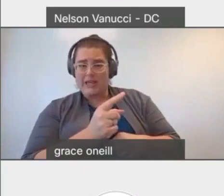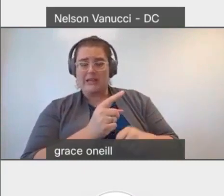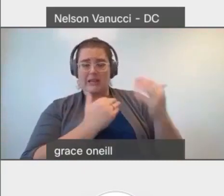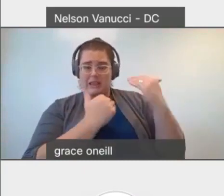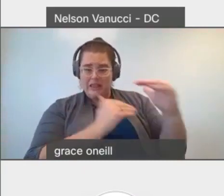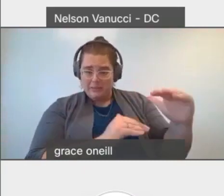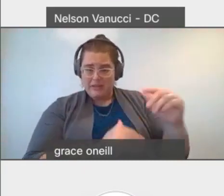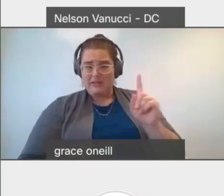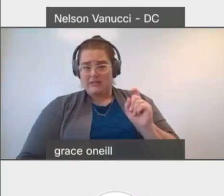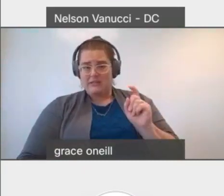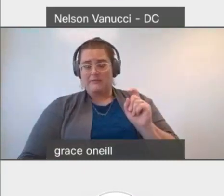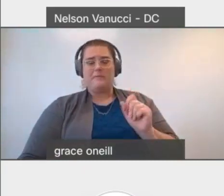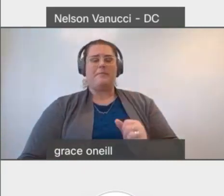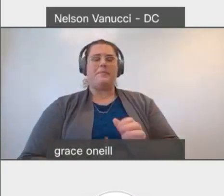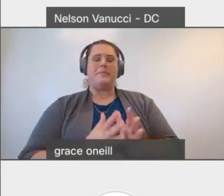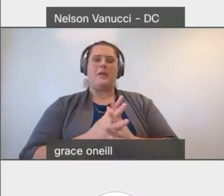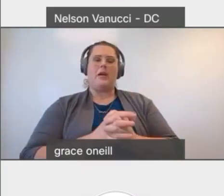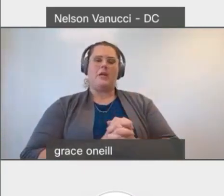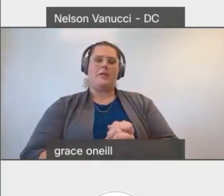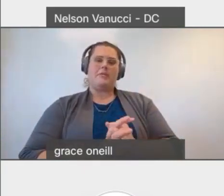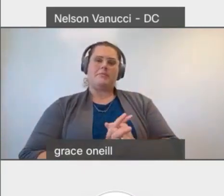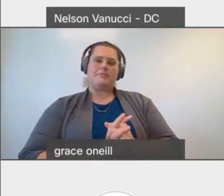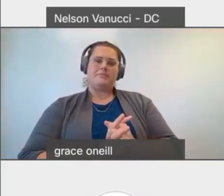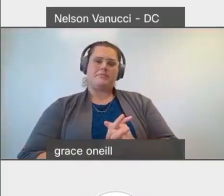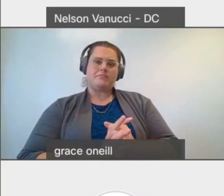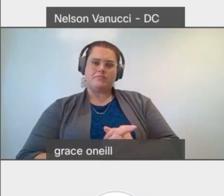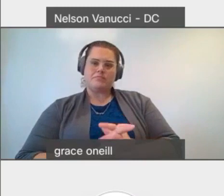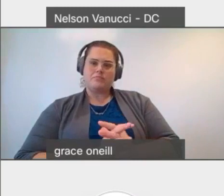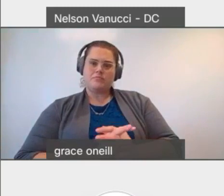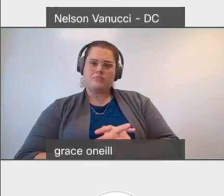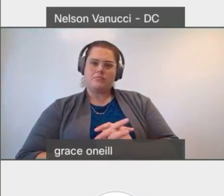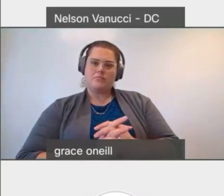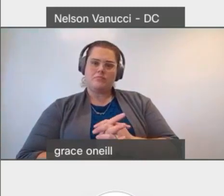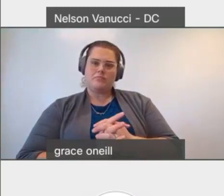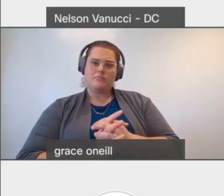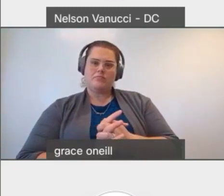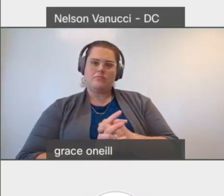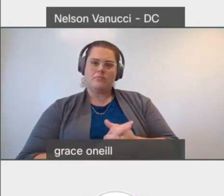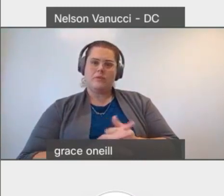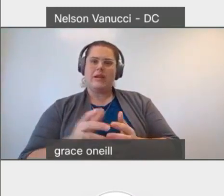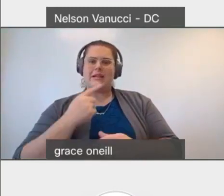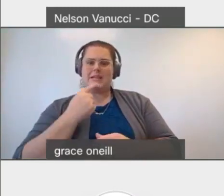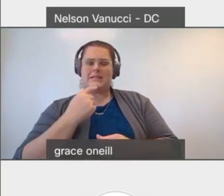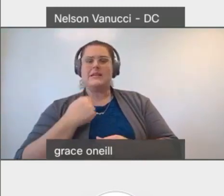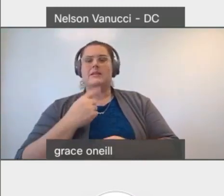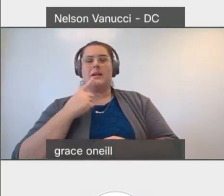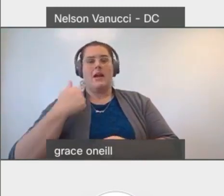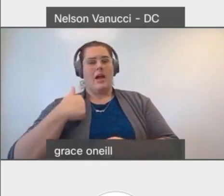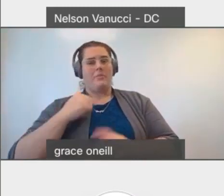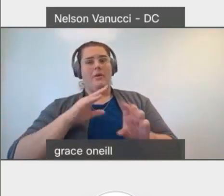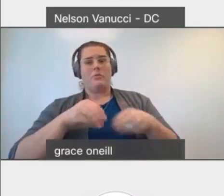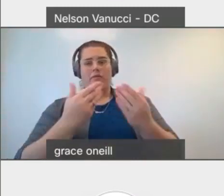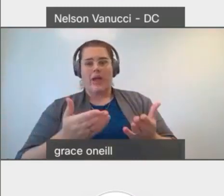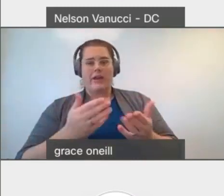that, as a provider with a human care agreement approved for 4 years, excellent PCR